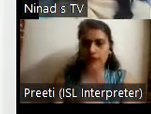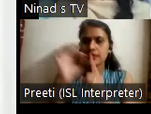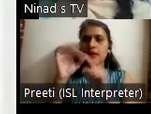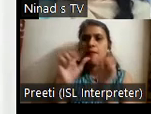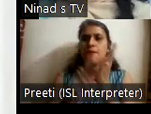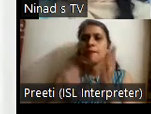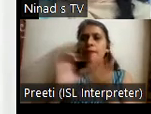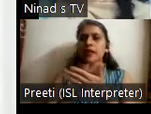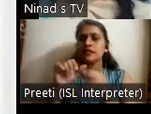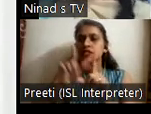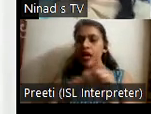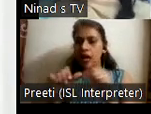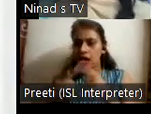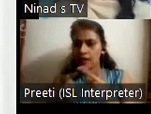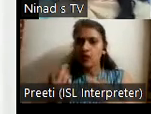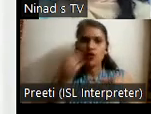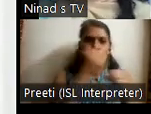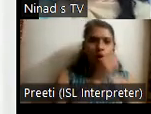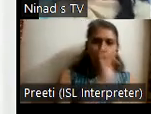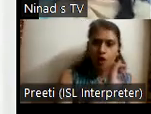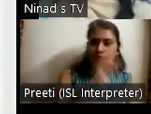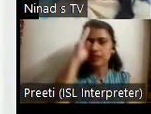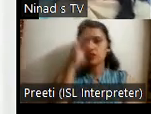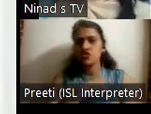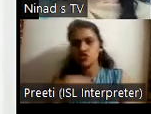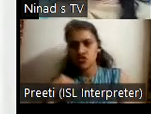to government office, to church, to